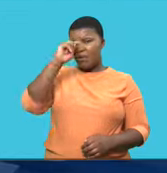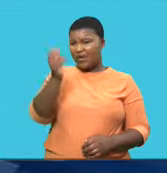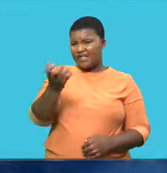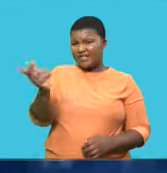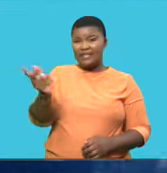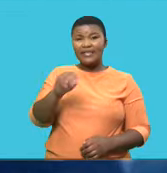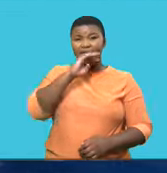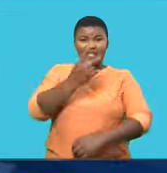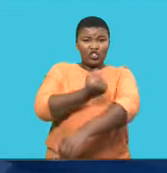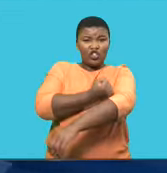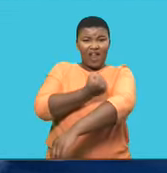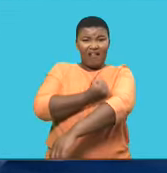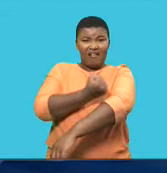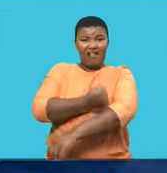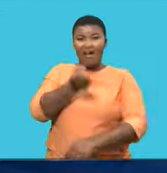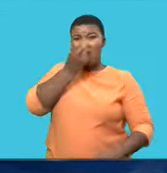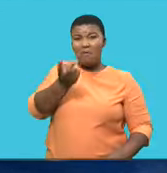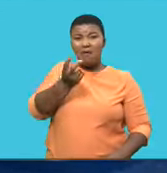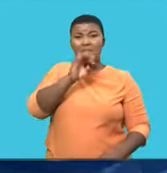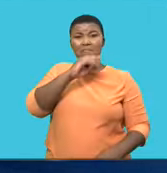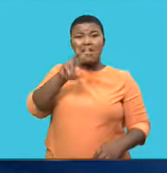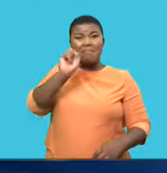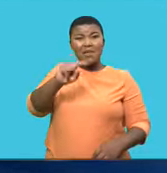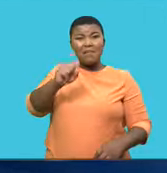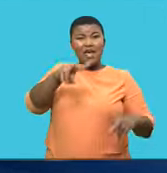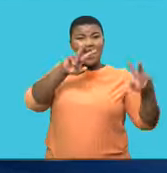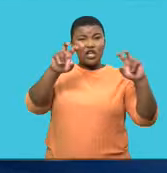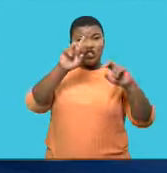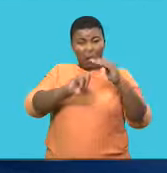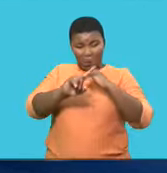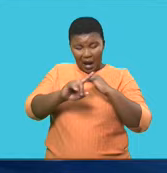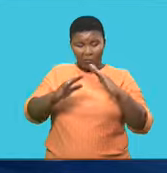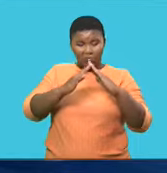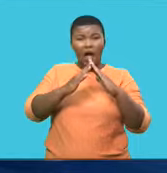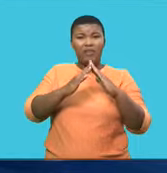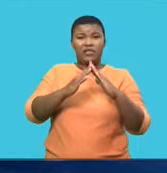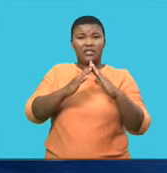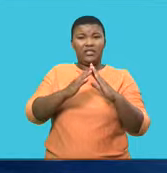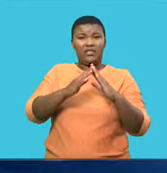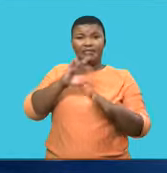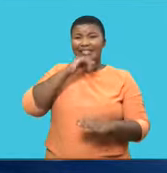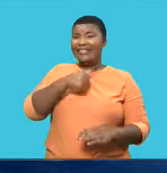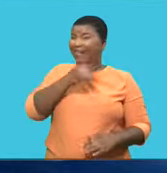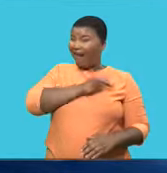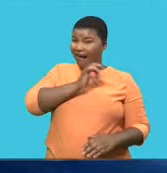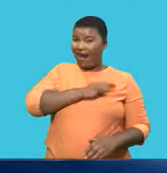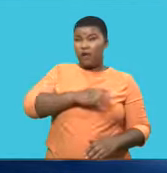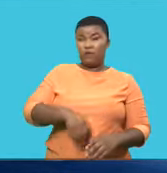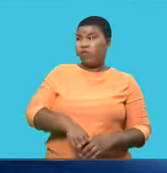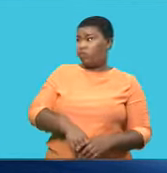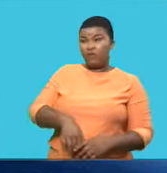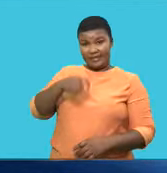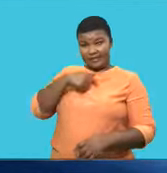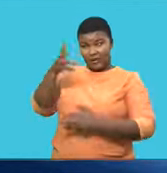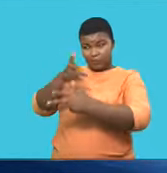So they worry your yard. The main thing, they buzz in your yard. And we are not, we're scared. You can talk to